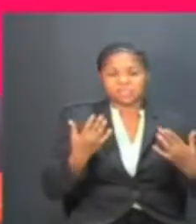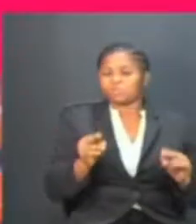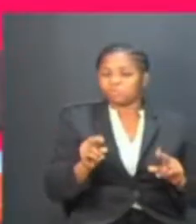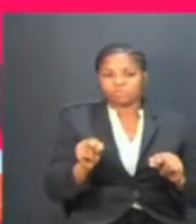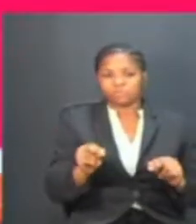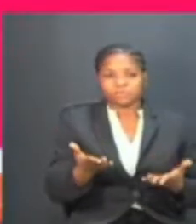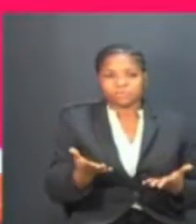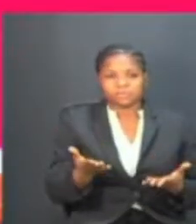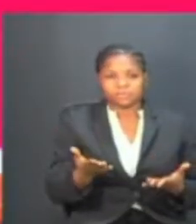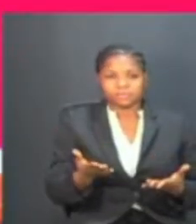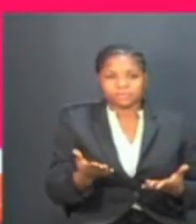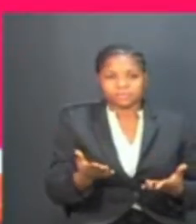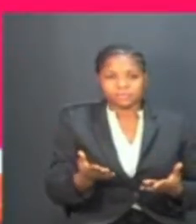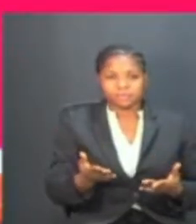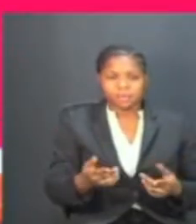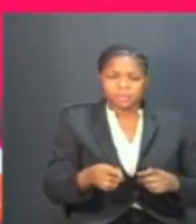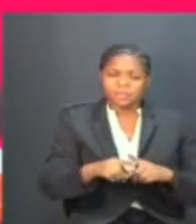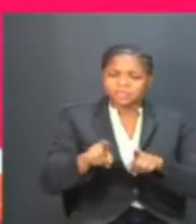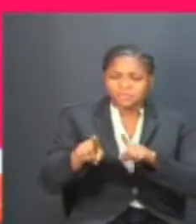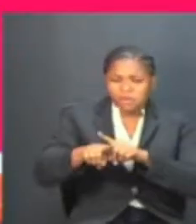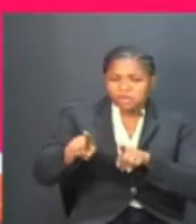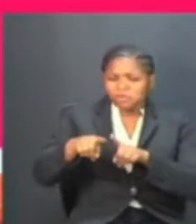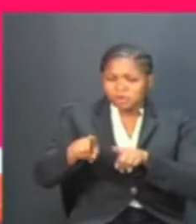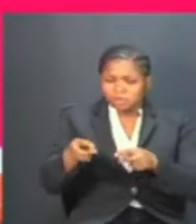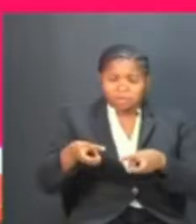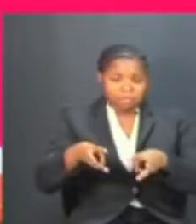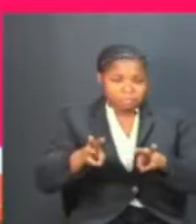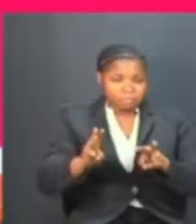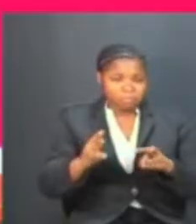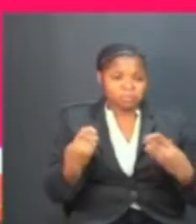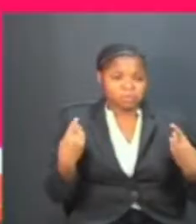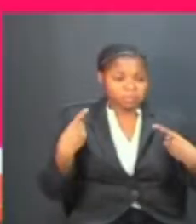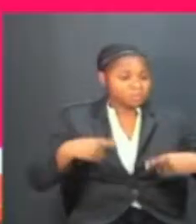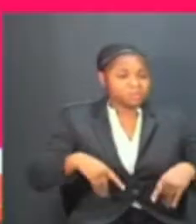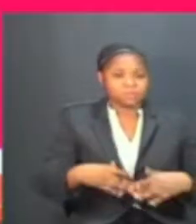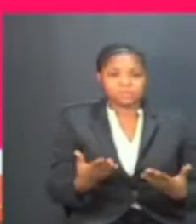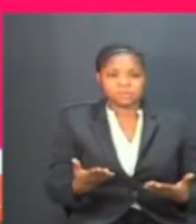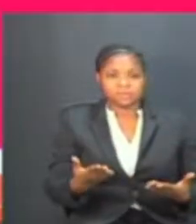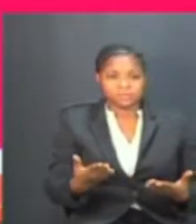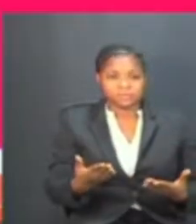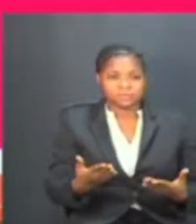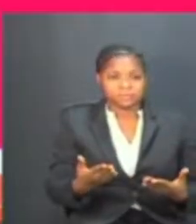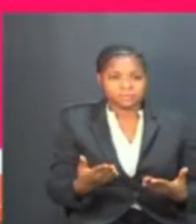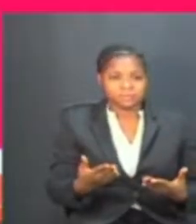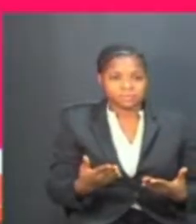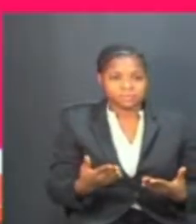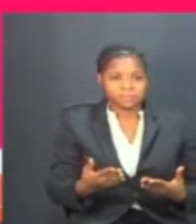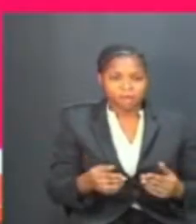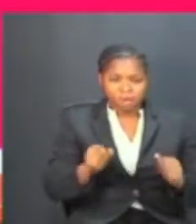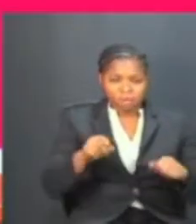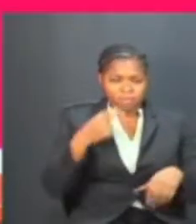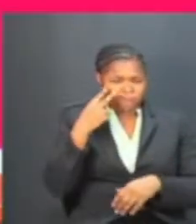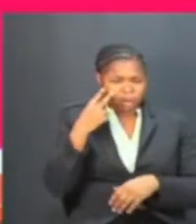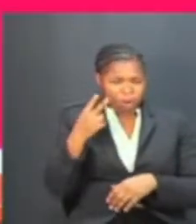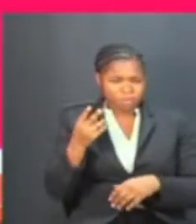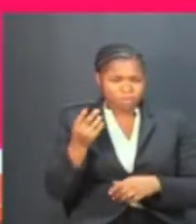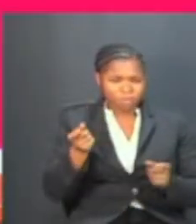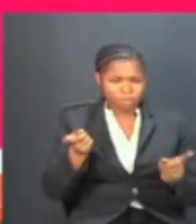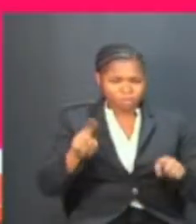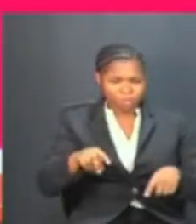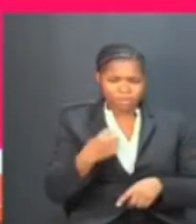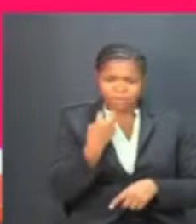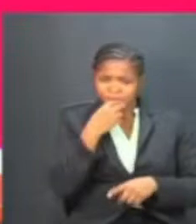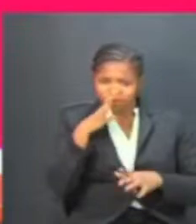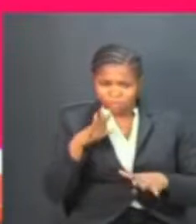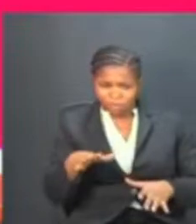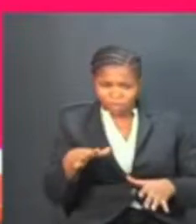And if you can watch, if Right Honorable Speaker want to dress in cloth in a way, you